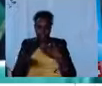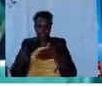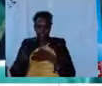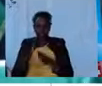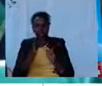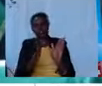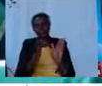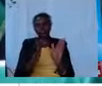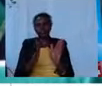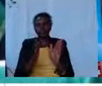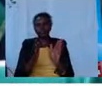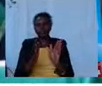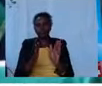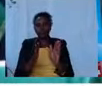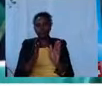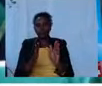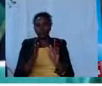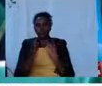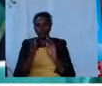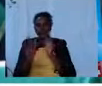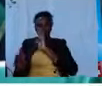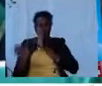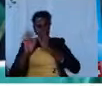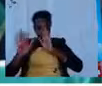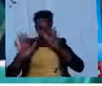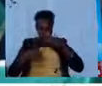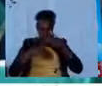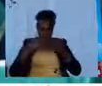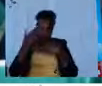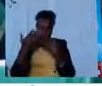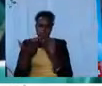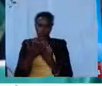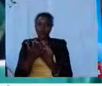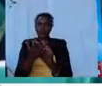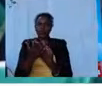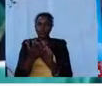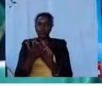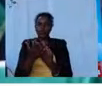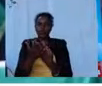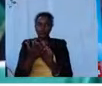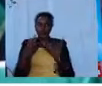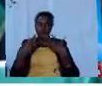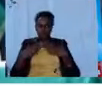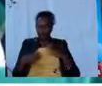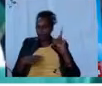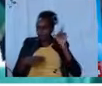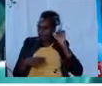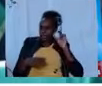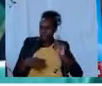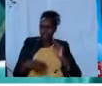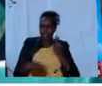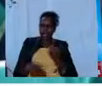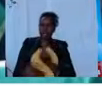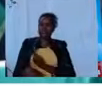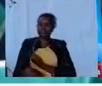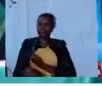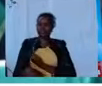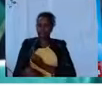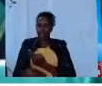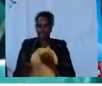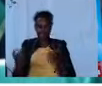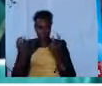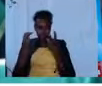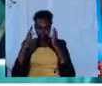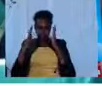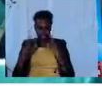opportunity to greet all of you, those who are listening us, our viewers,